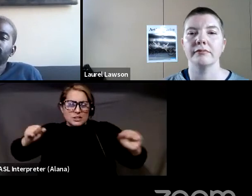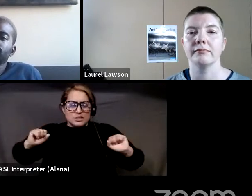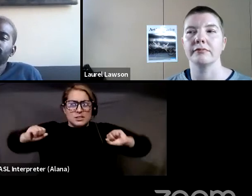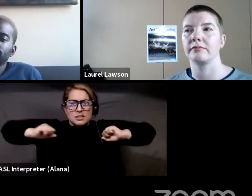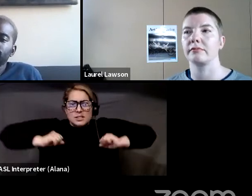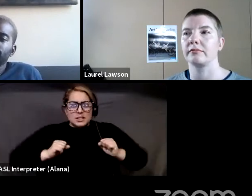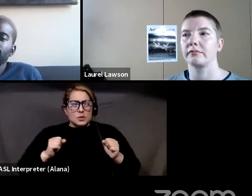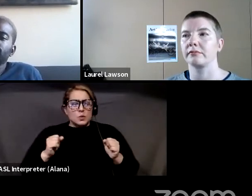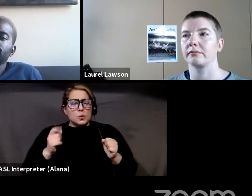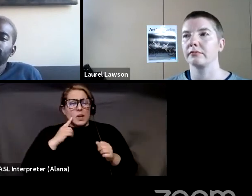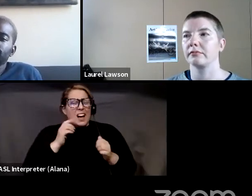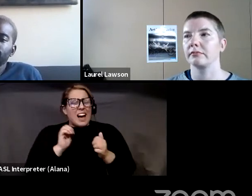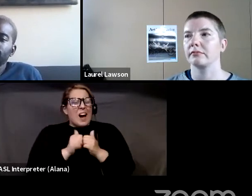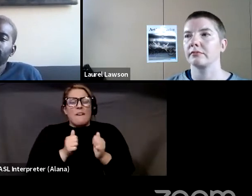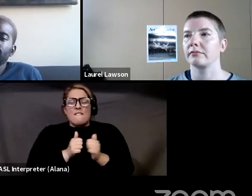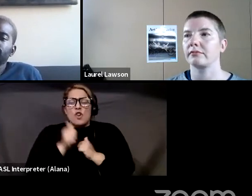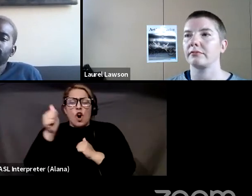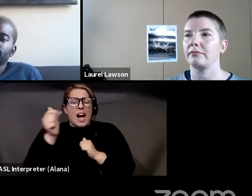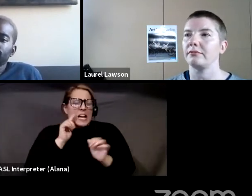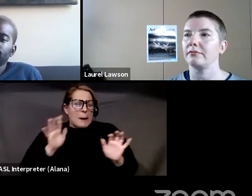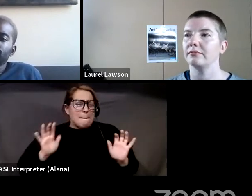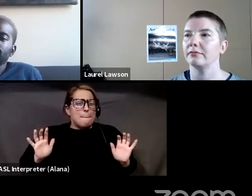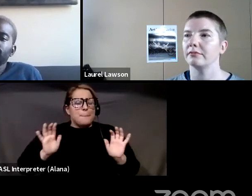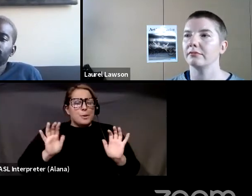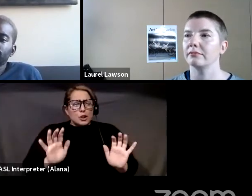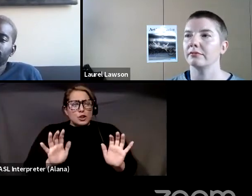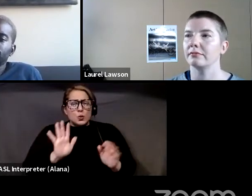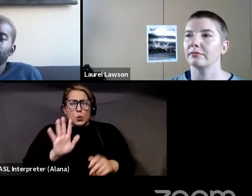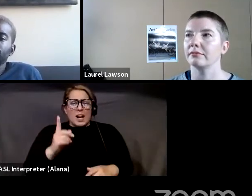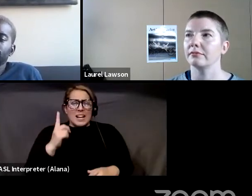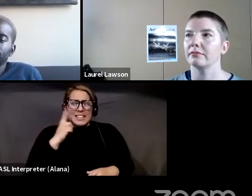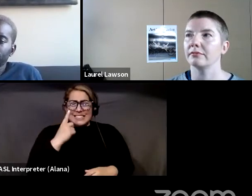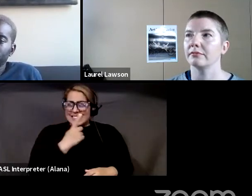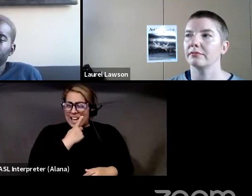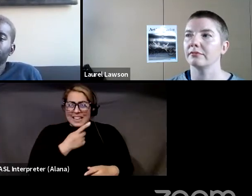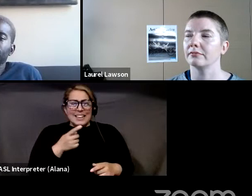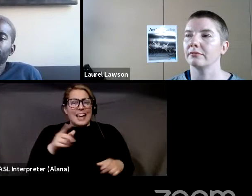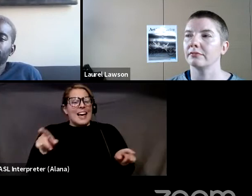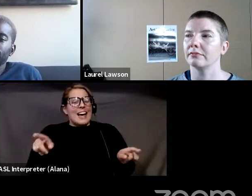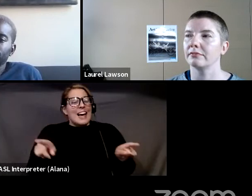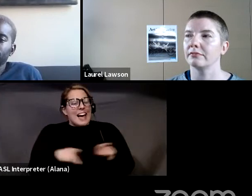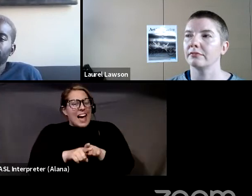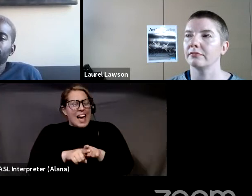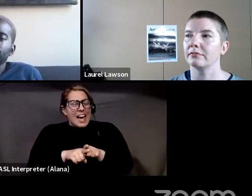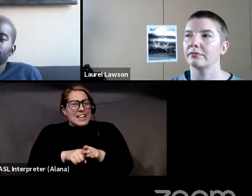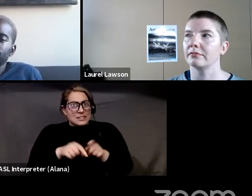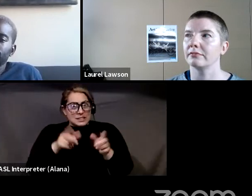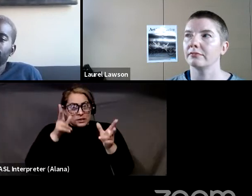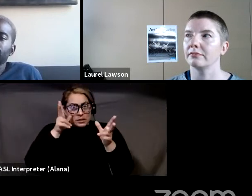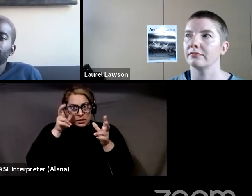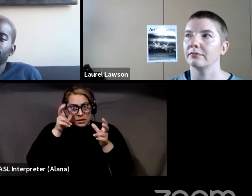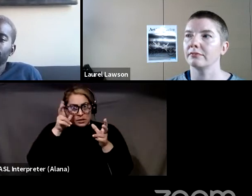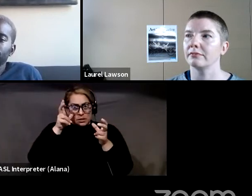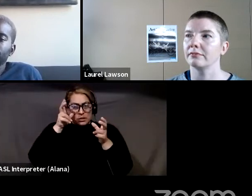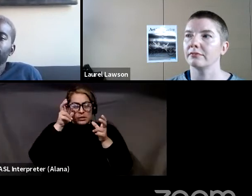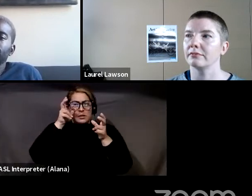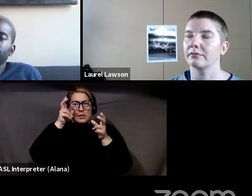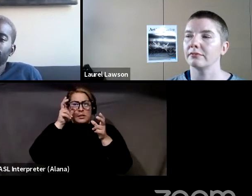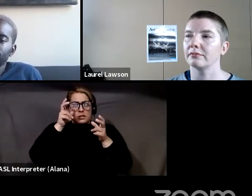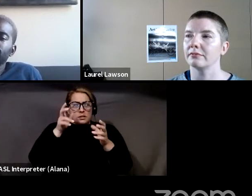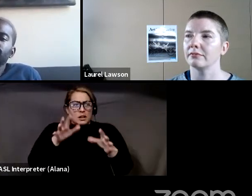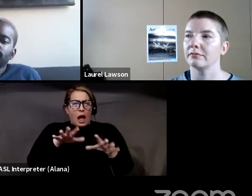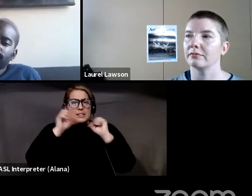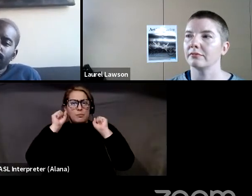can push, sight being the prominent mode of consumption